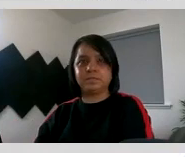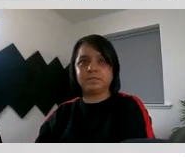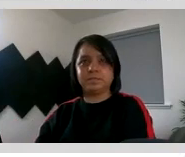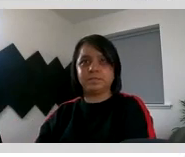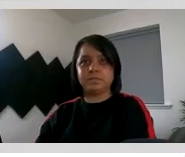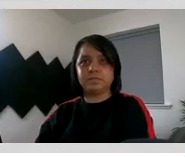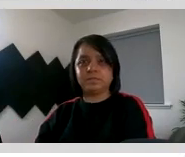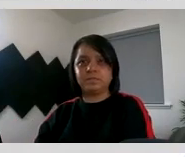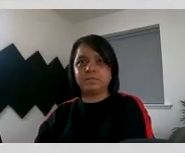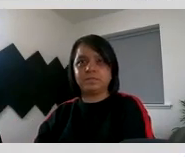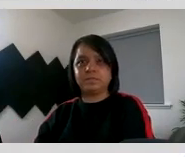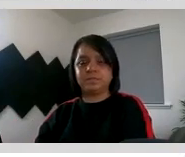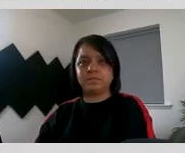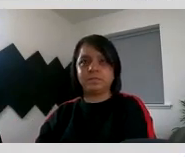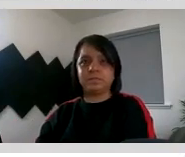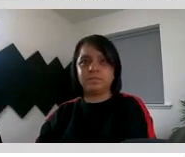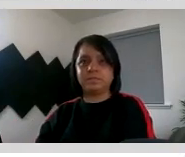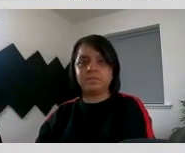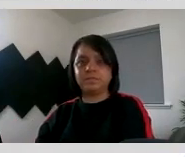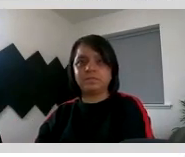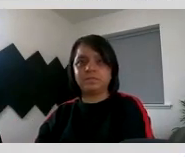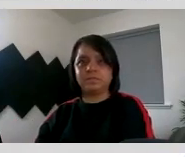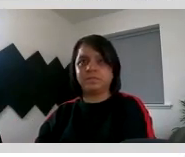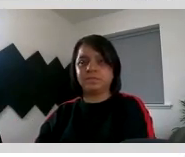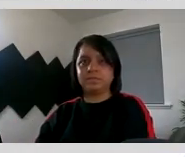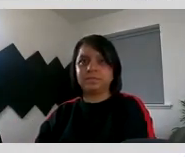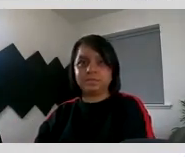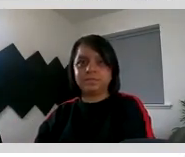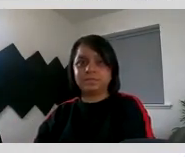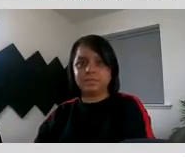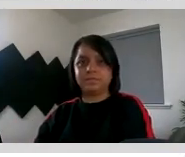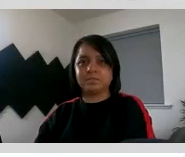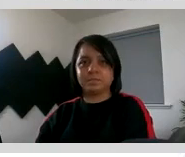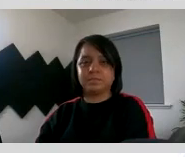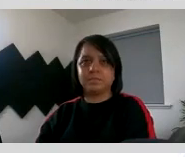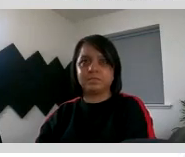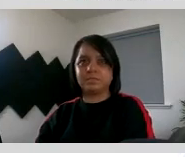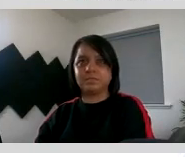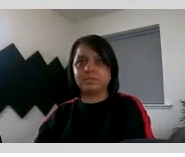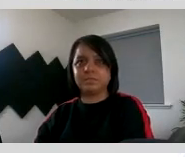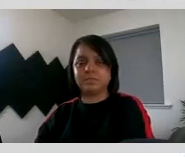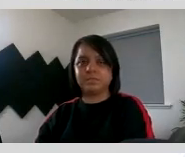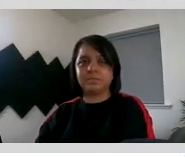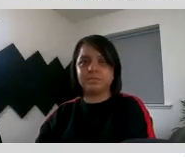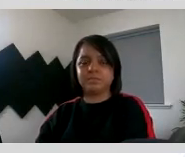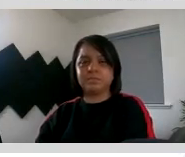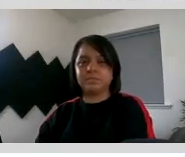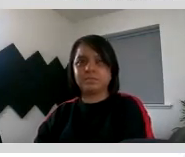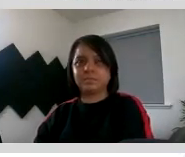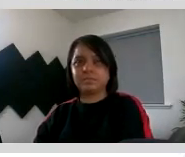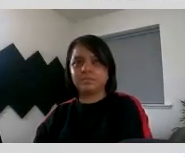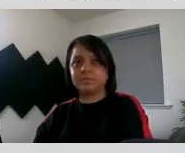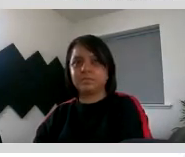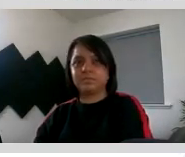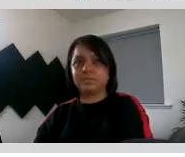road. So they don't really need to speak any English or anything. They don't go out to work or anything like that. They just